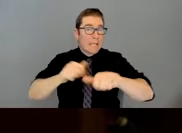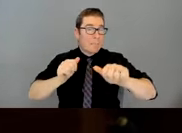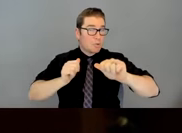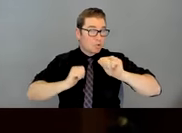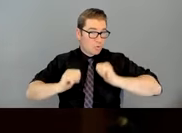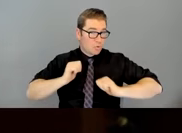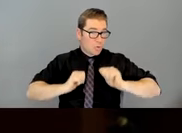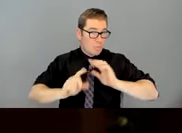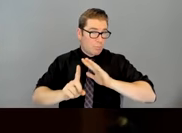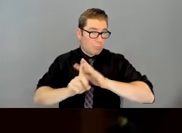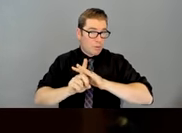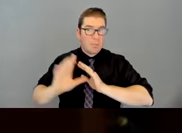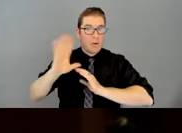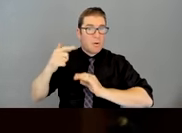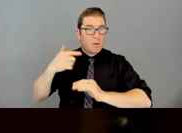interim dean school.